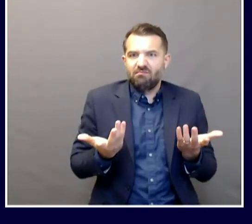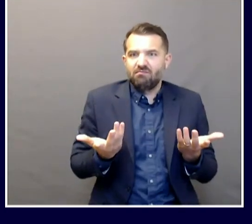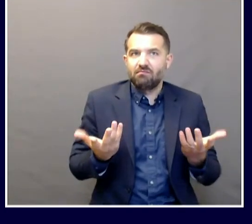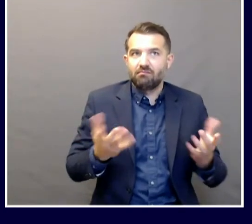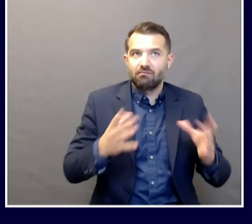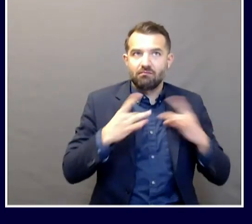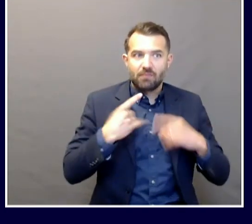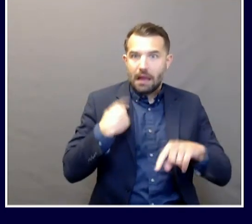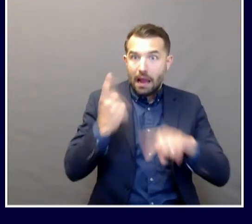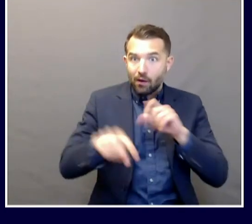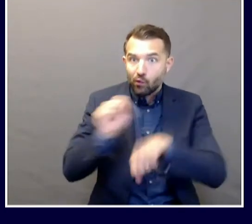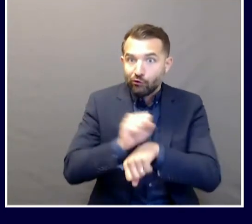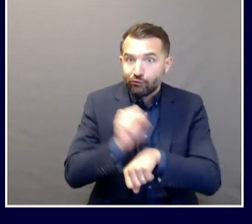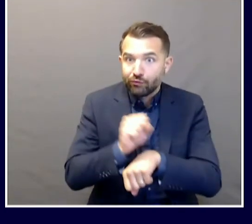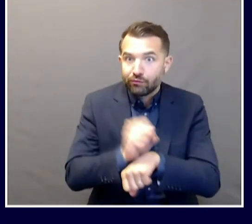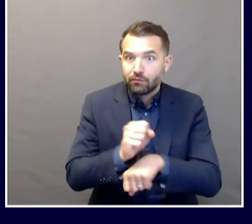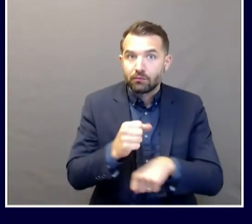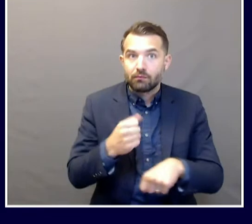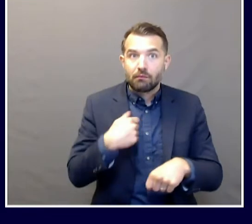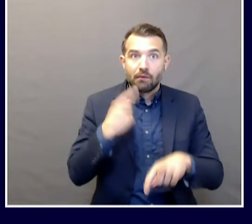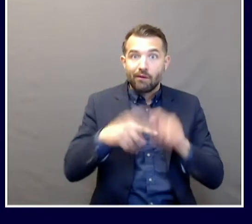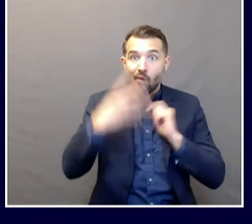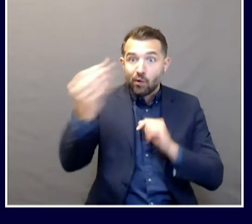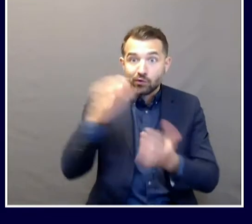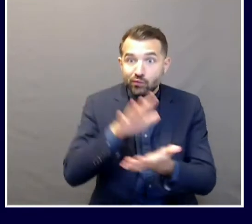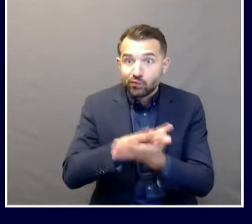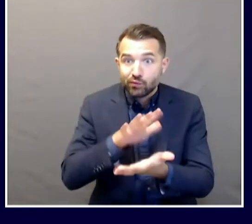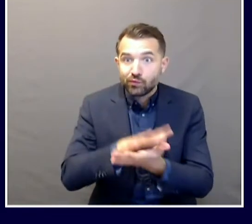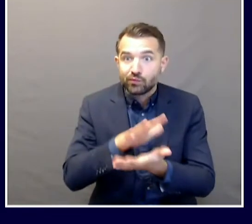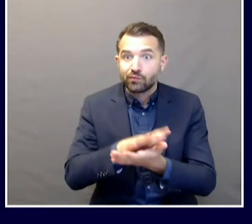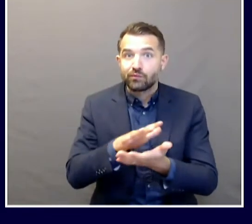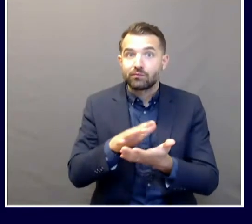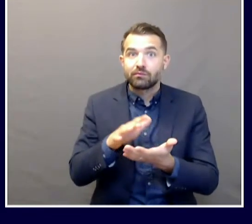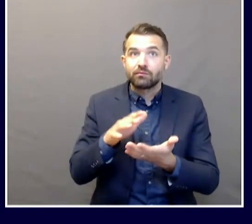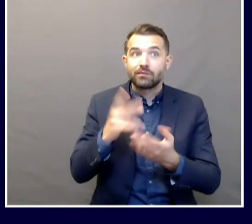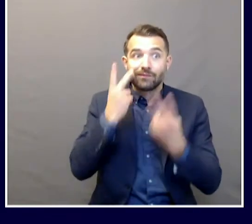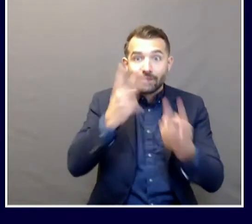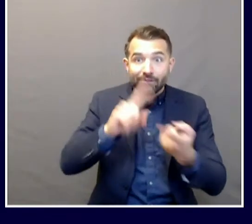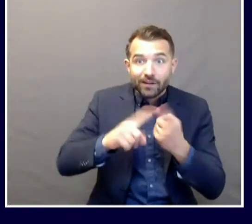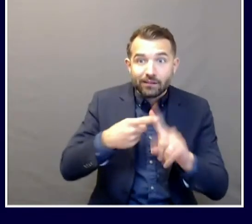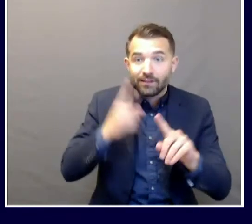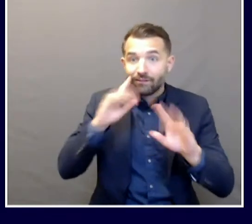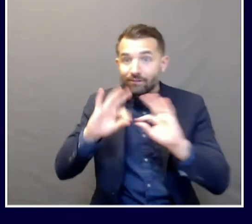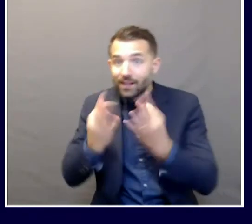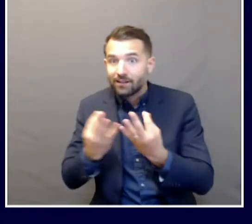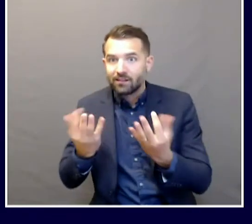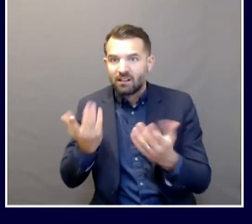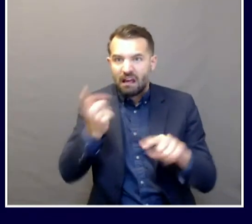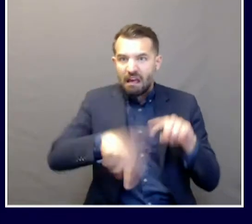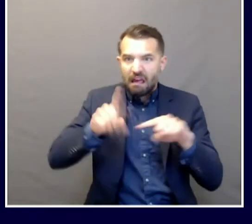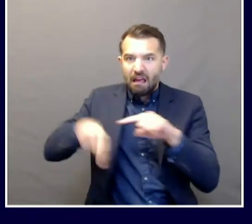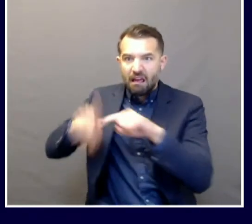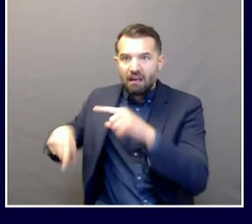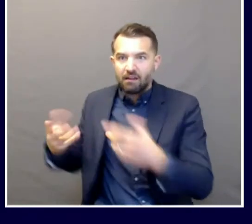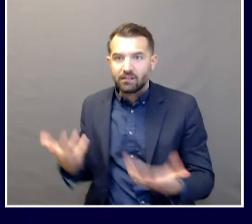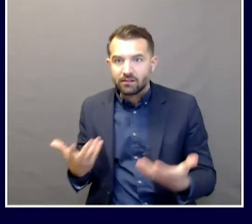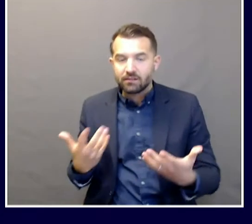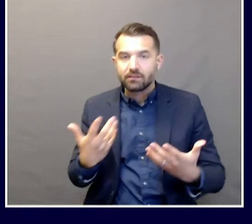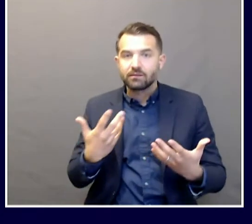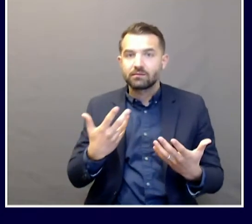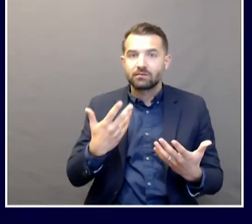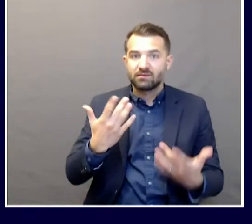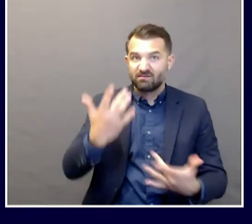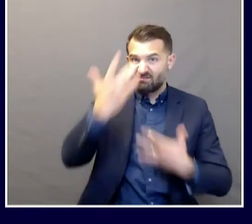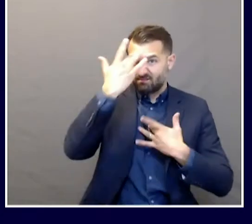for a long period of time. A lot of people have long-term symptoms related to COVID-19, symptoms that can stretch on